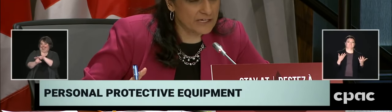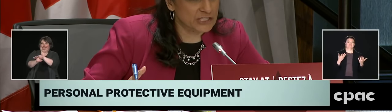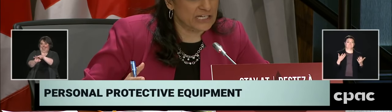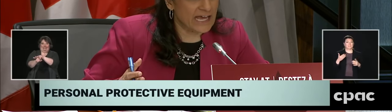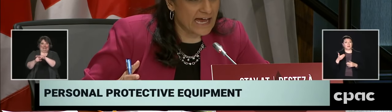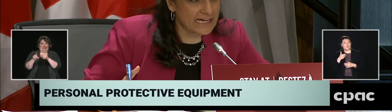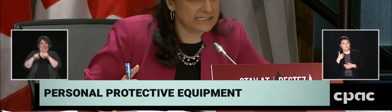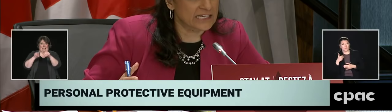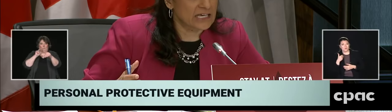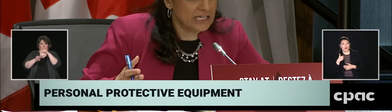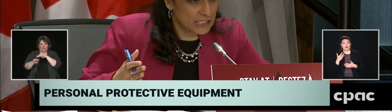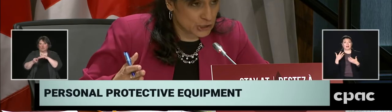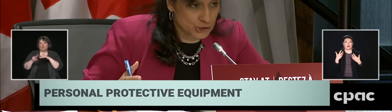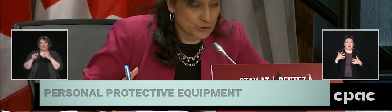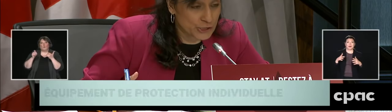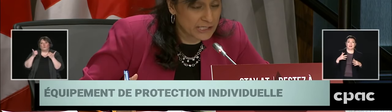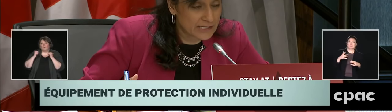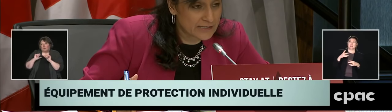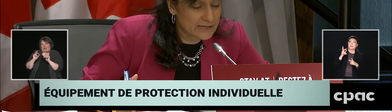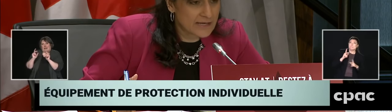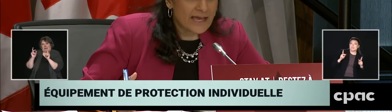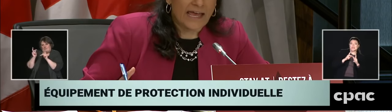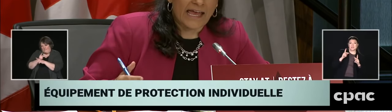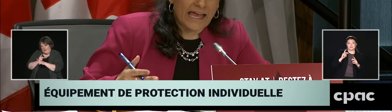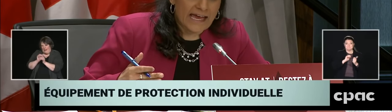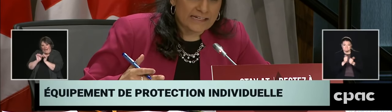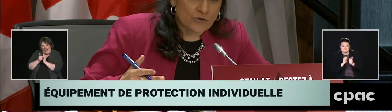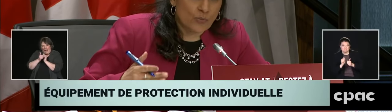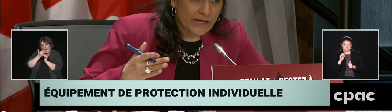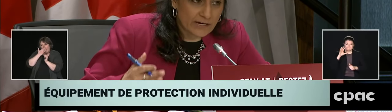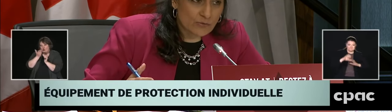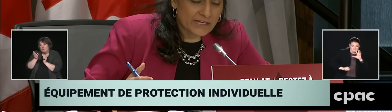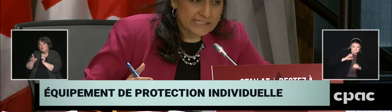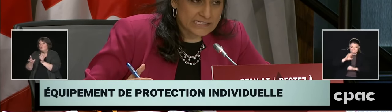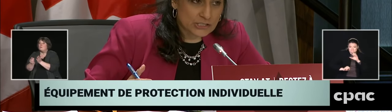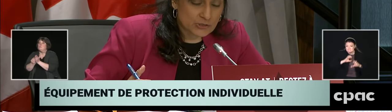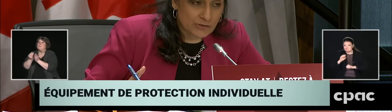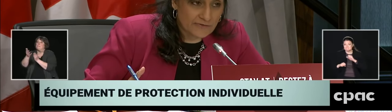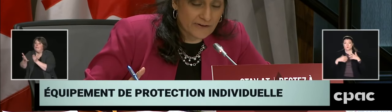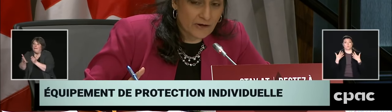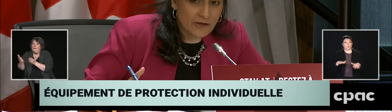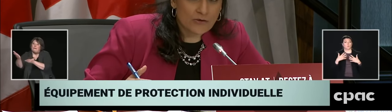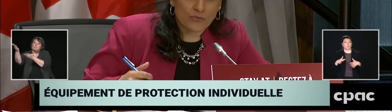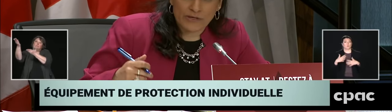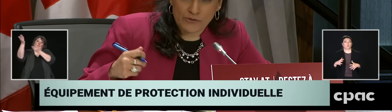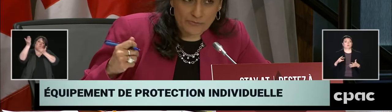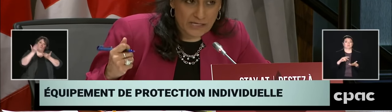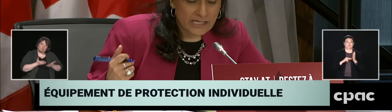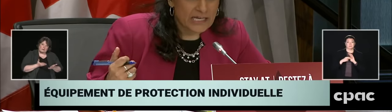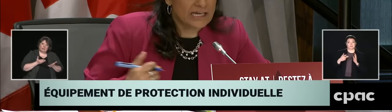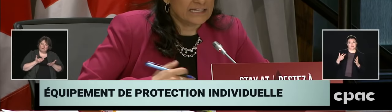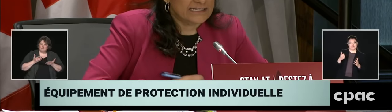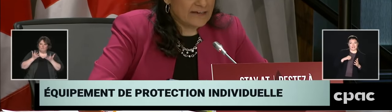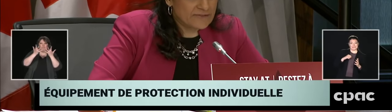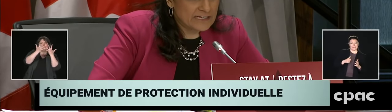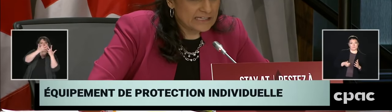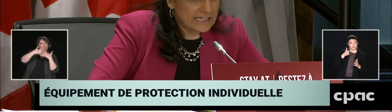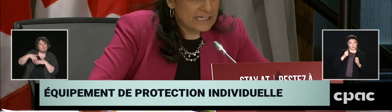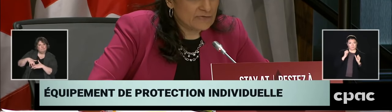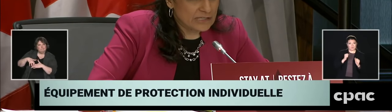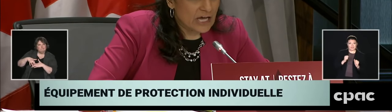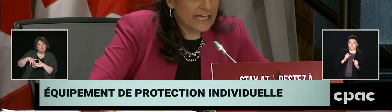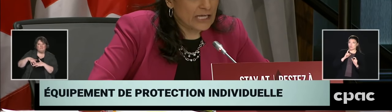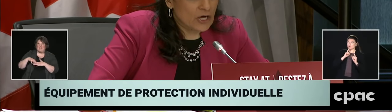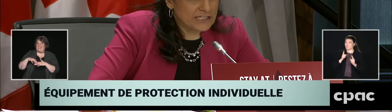can function as it should. And where we see shortfall, we will be